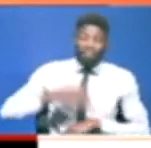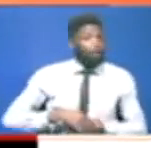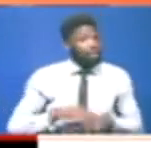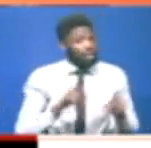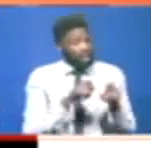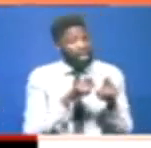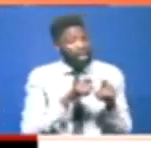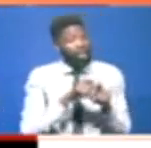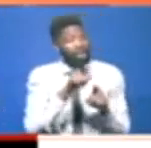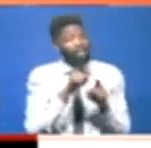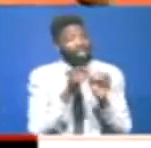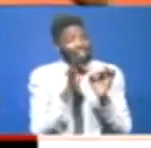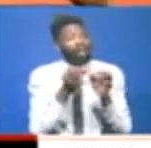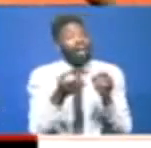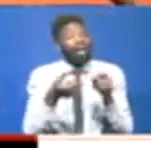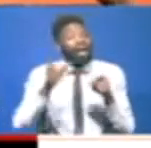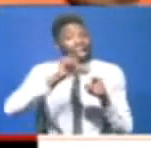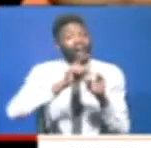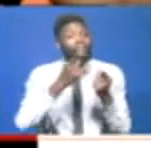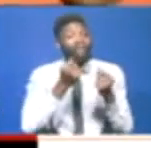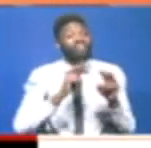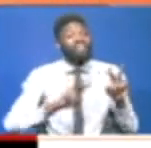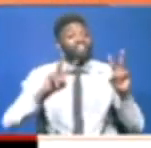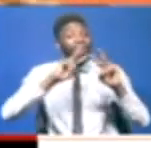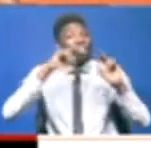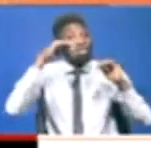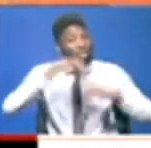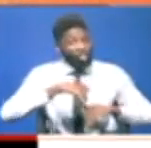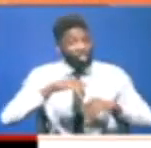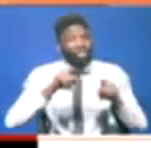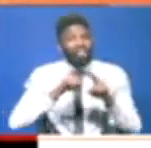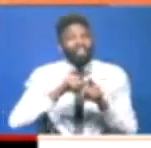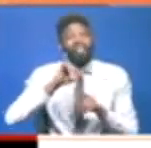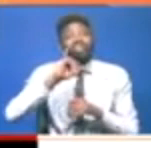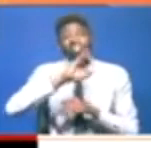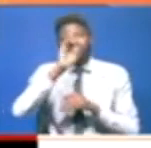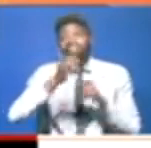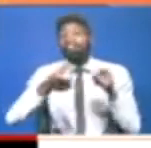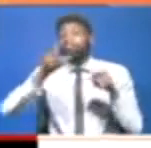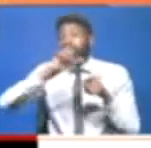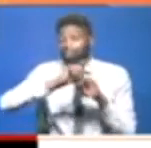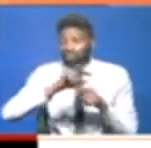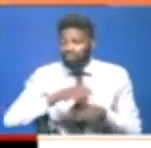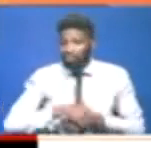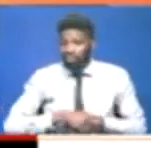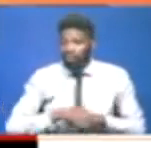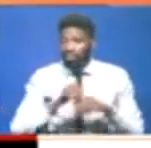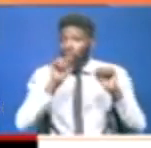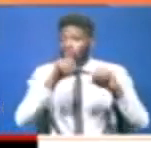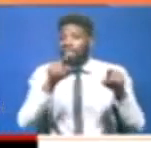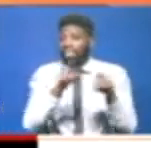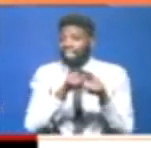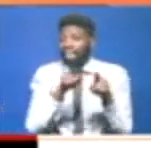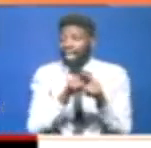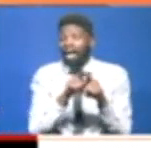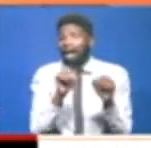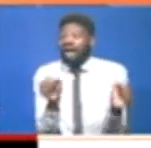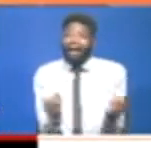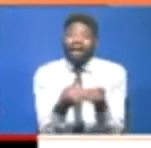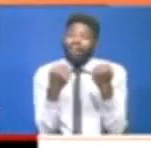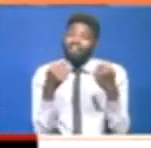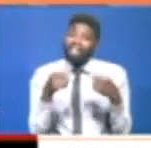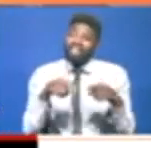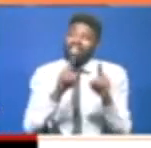which is likely to eat into the interest that Absolutely. You earn, then you might find out that you are in the